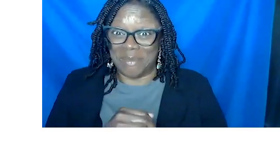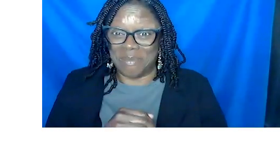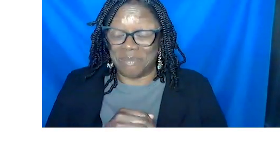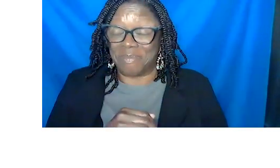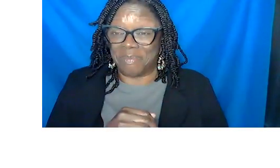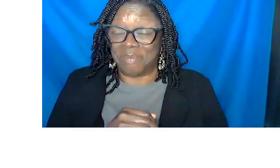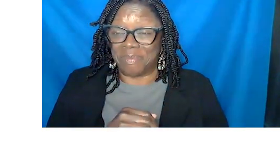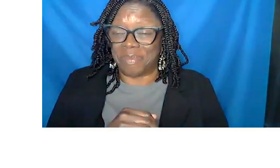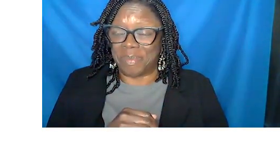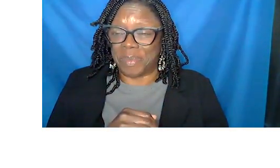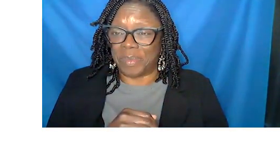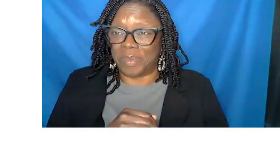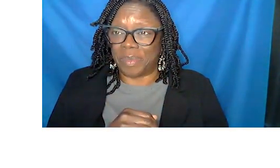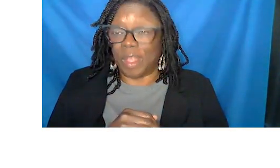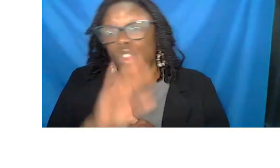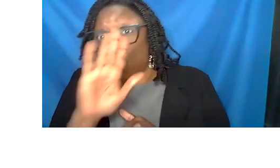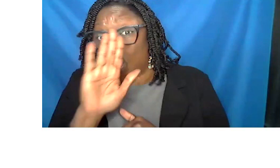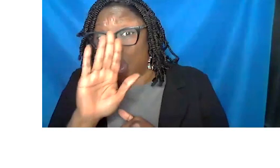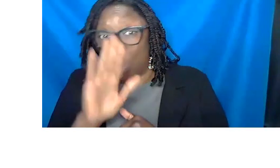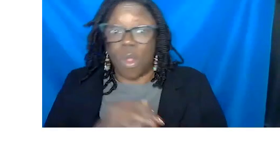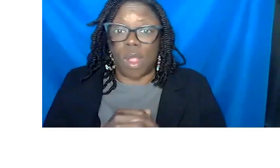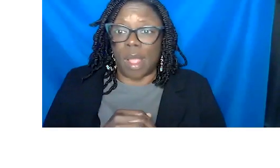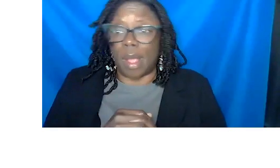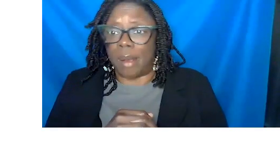in your